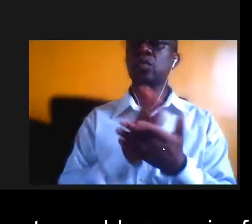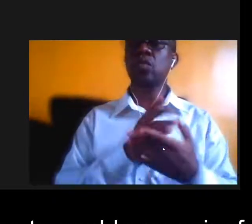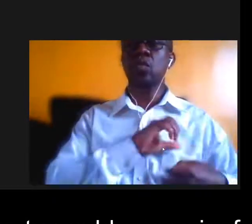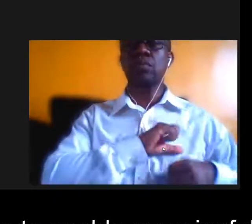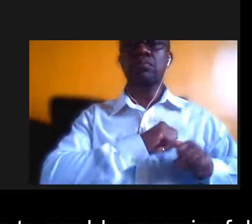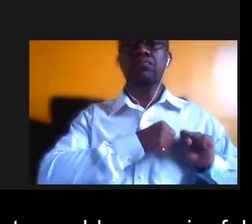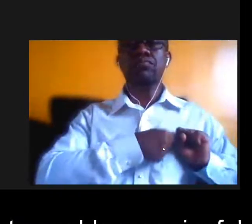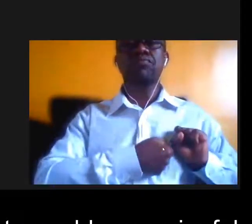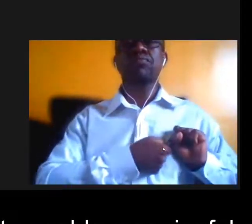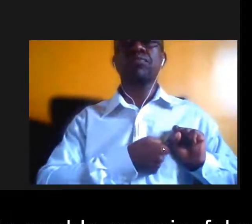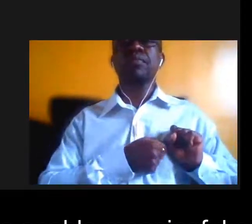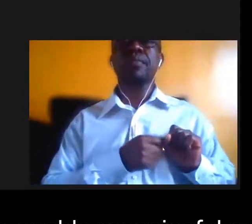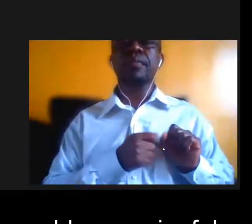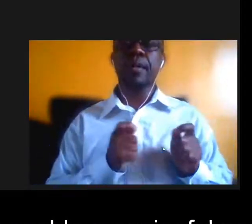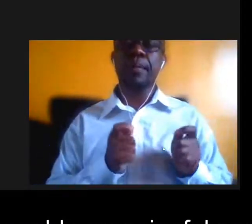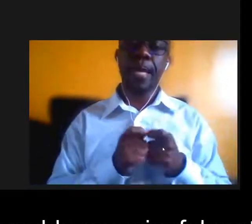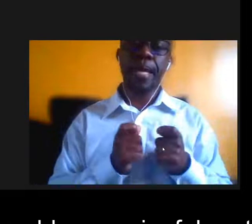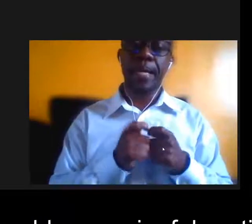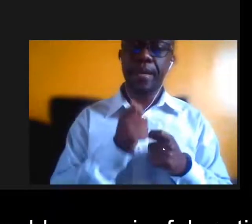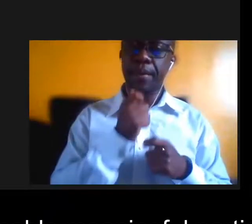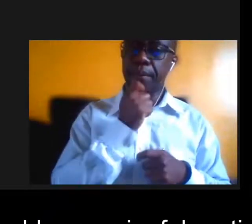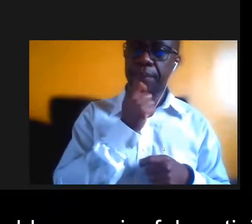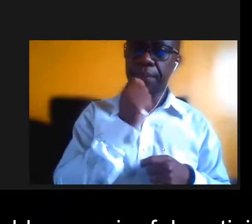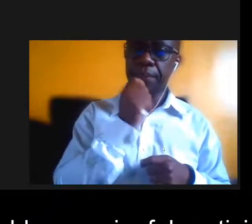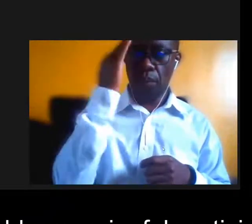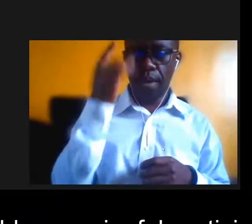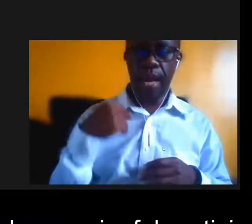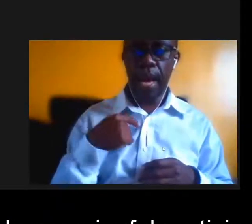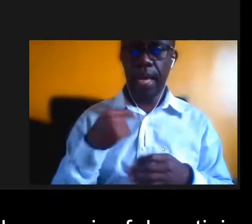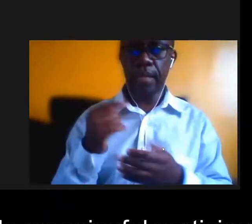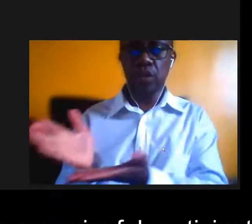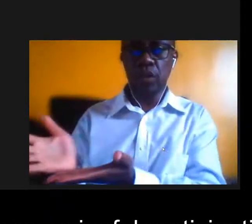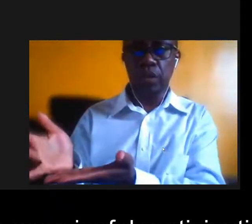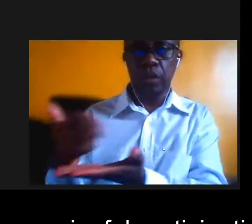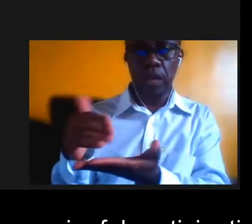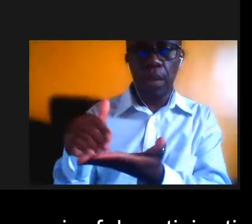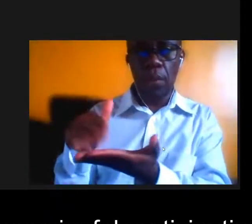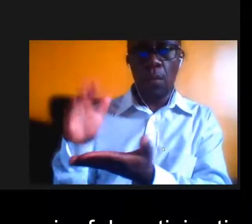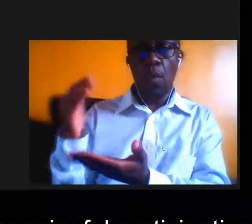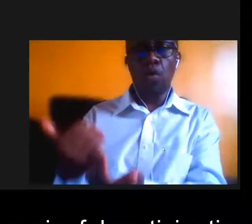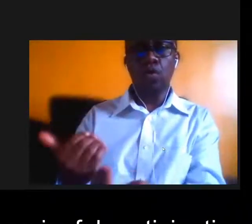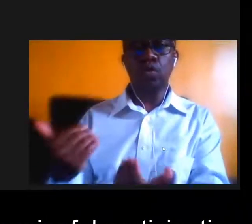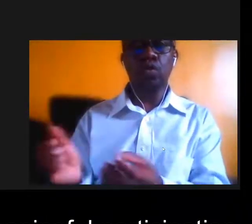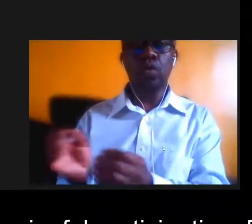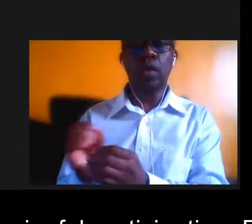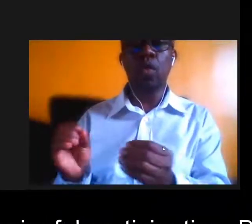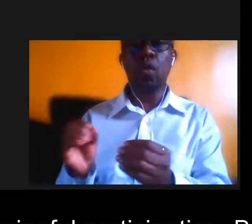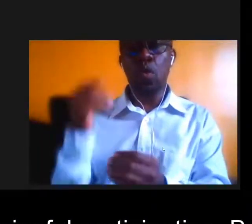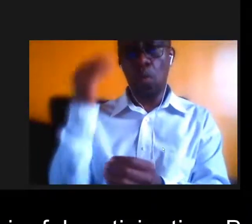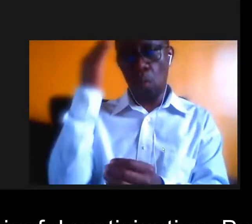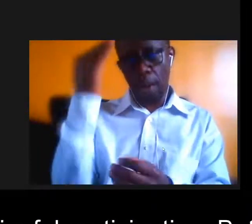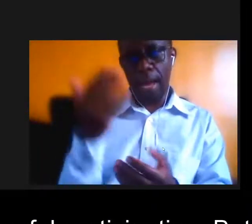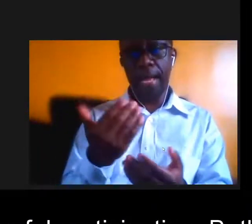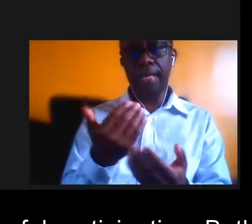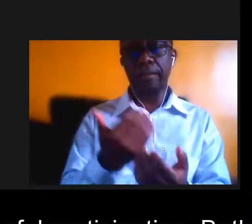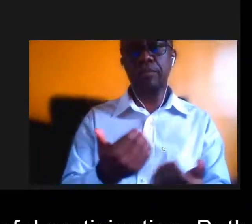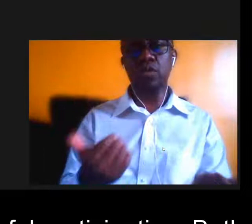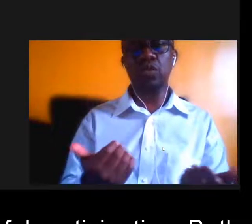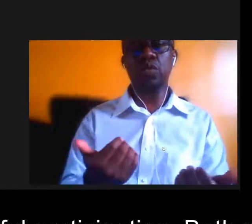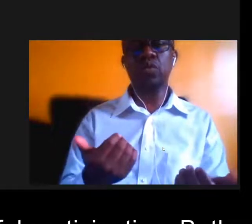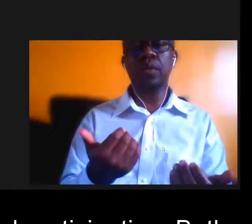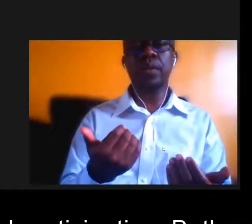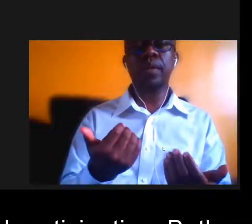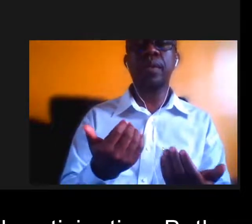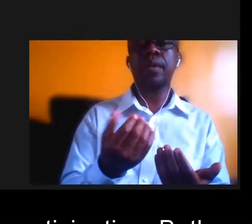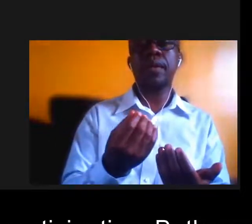not take on more children, or not because we did not have the financing or the facility, but because we had to think about protecting